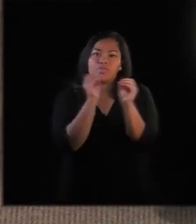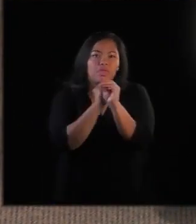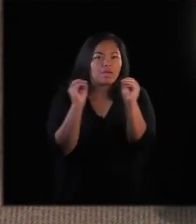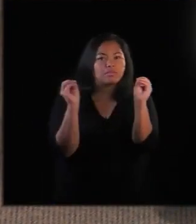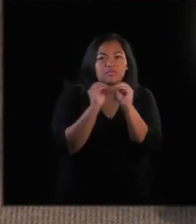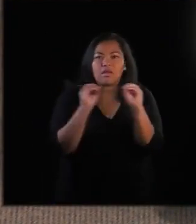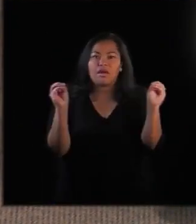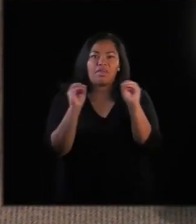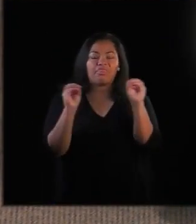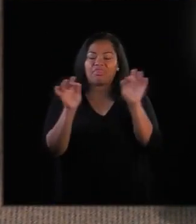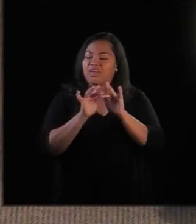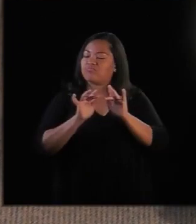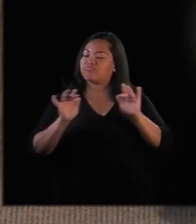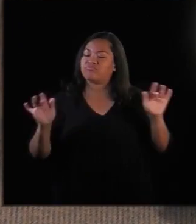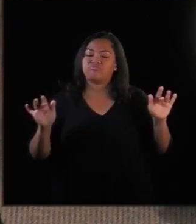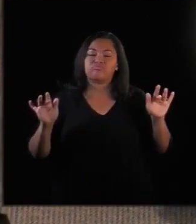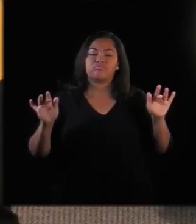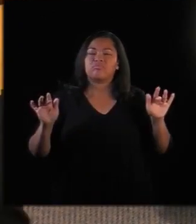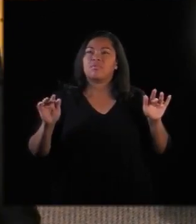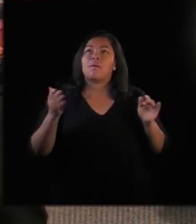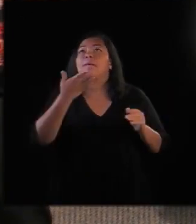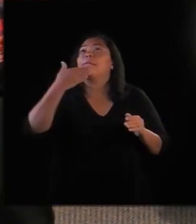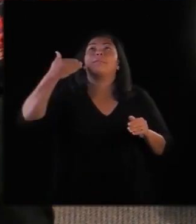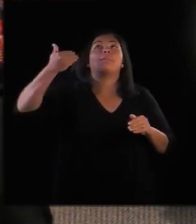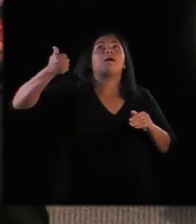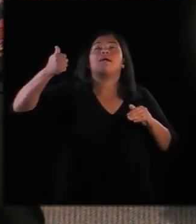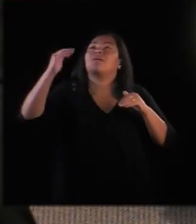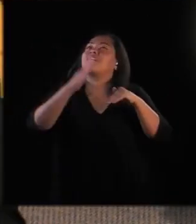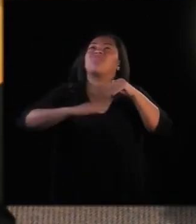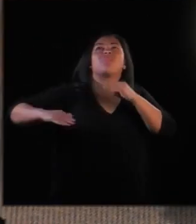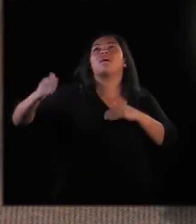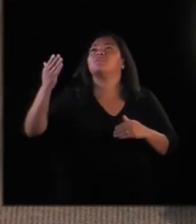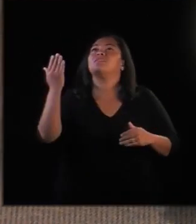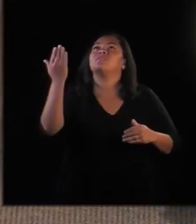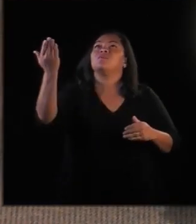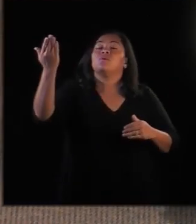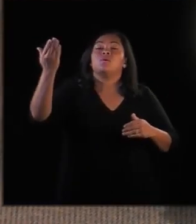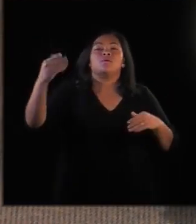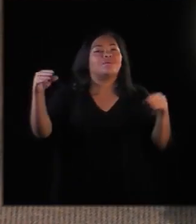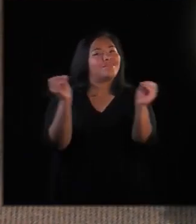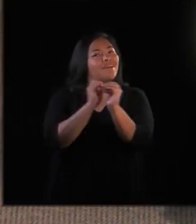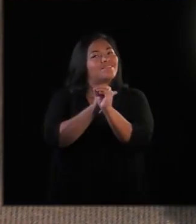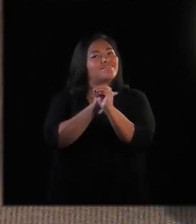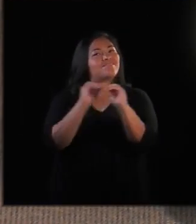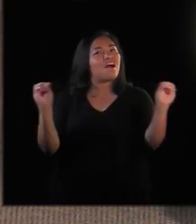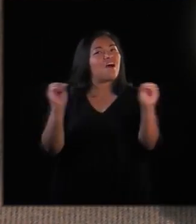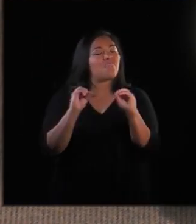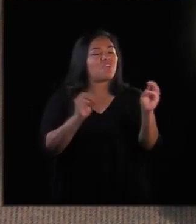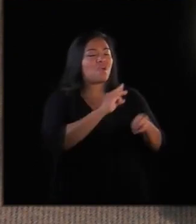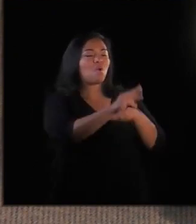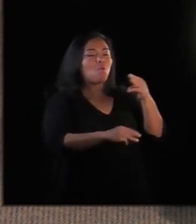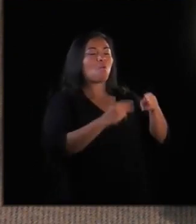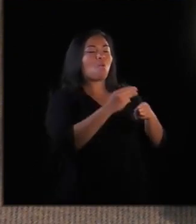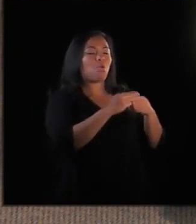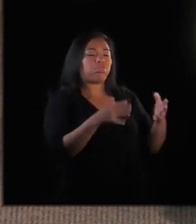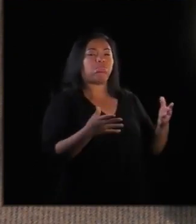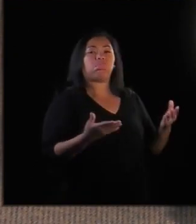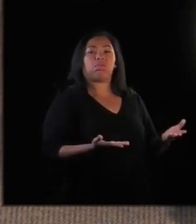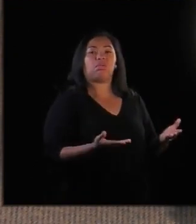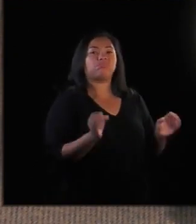one. Oh, there's nothing better than you. There's